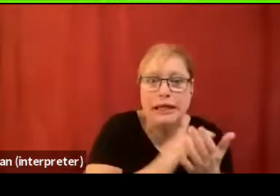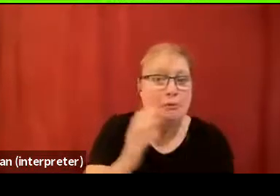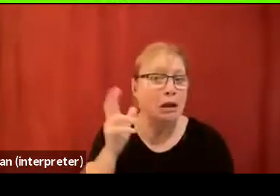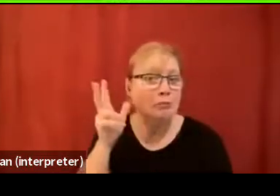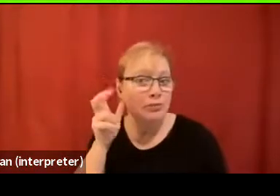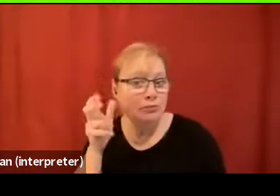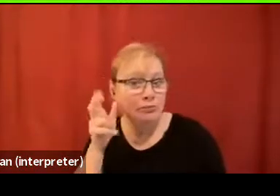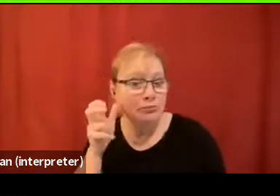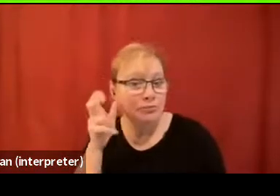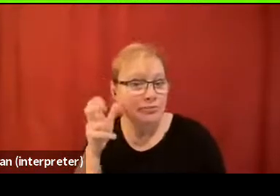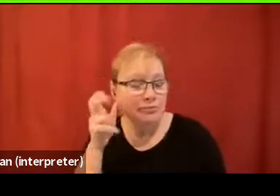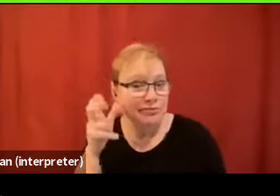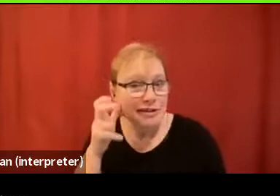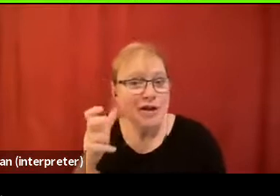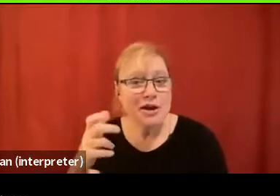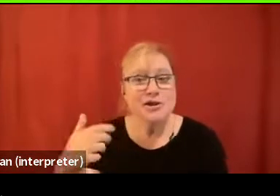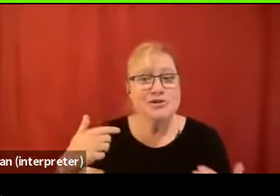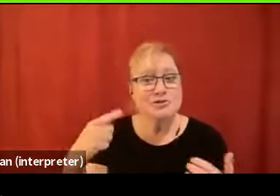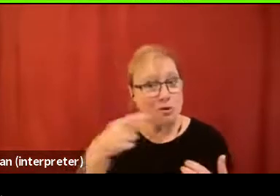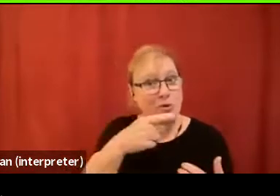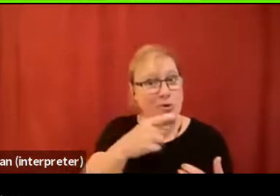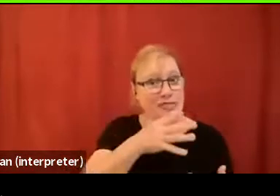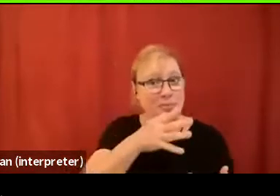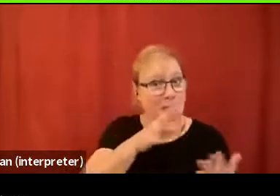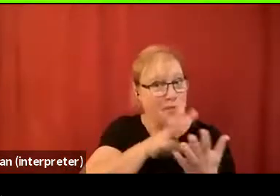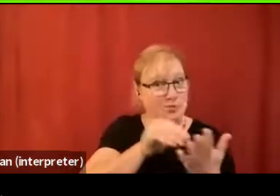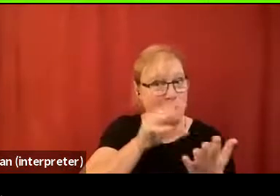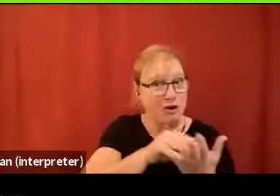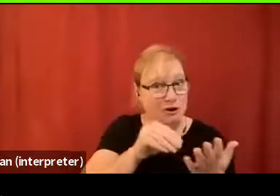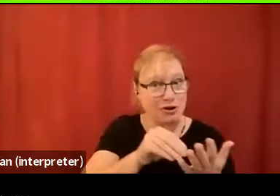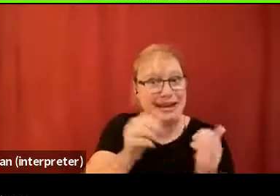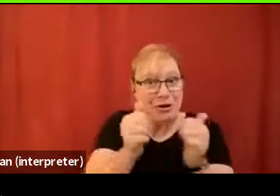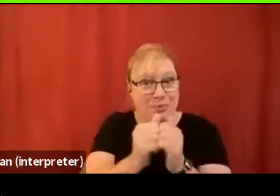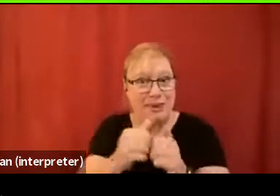instruction in addition to the other children, the other siblings at home.